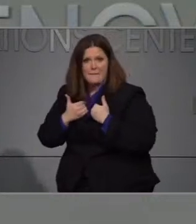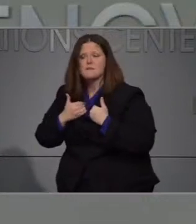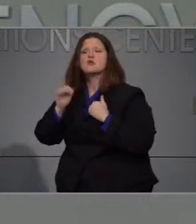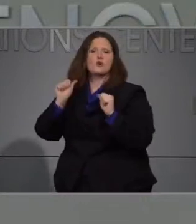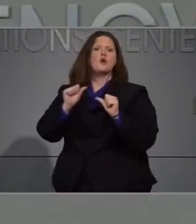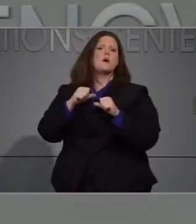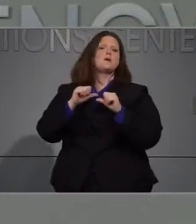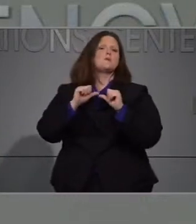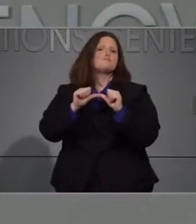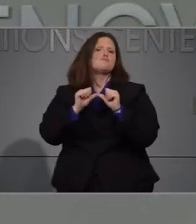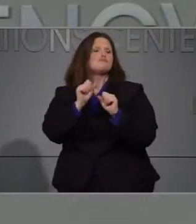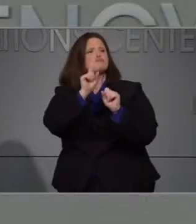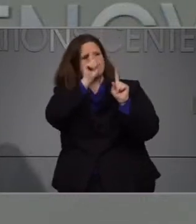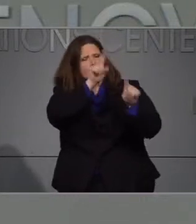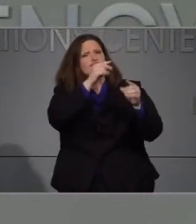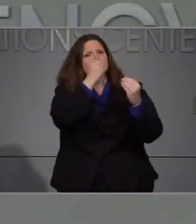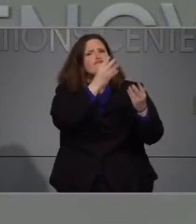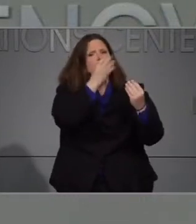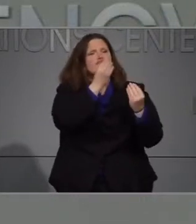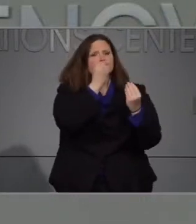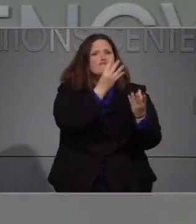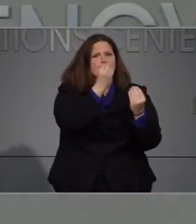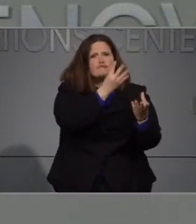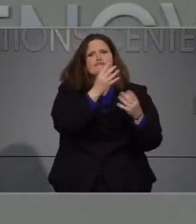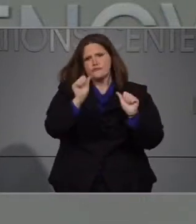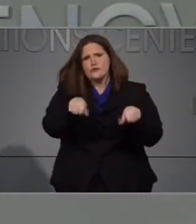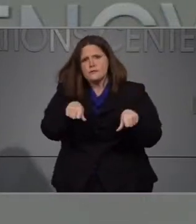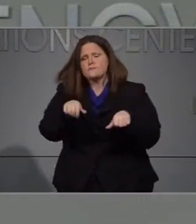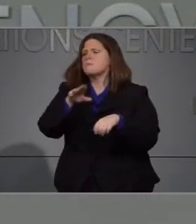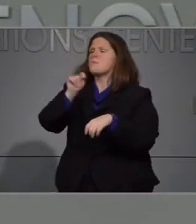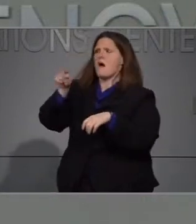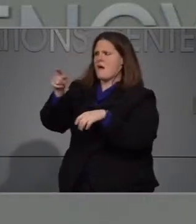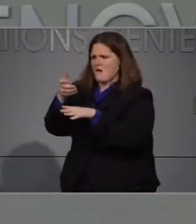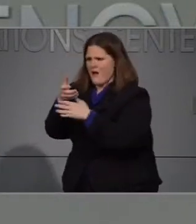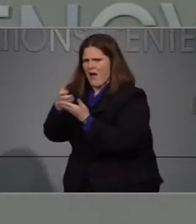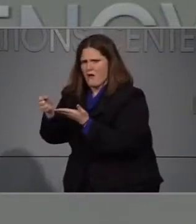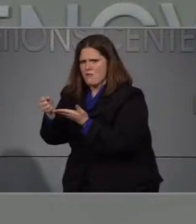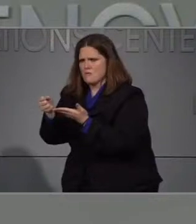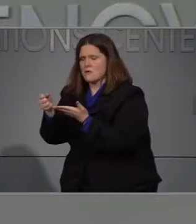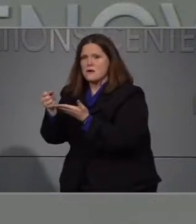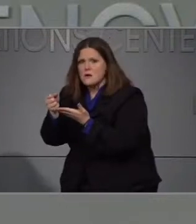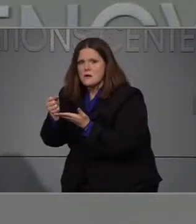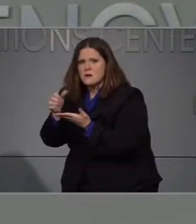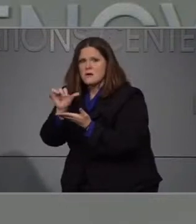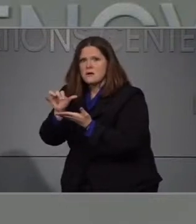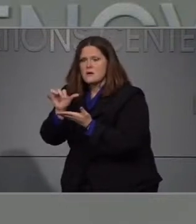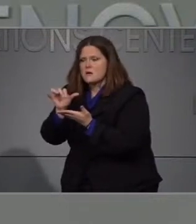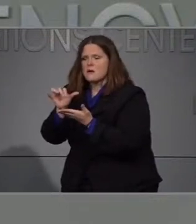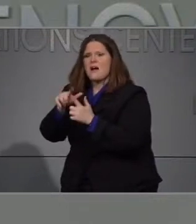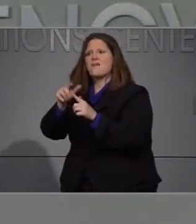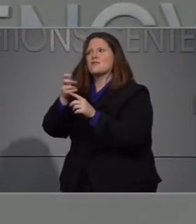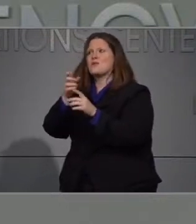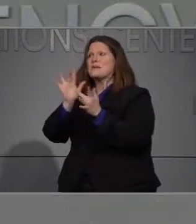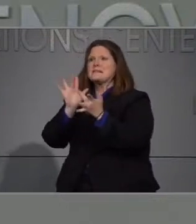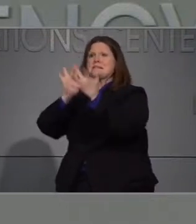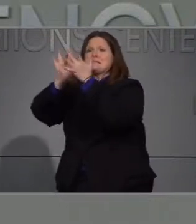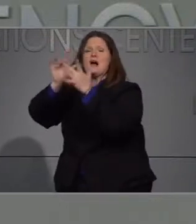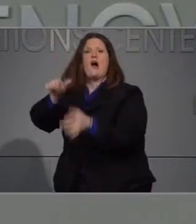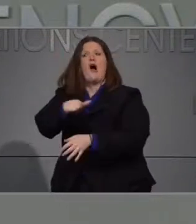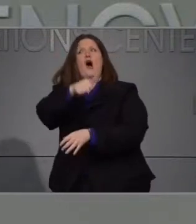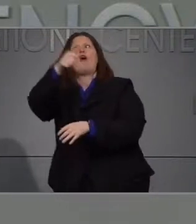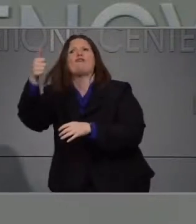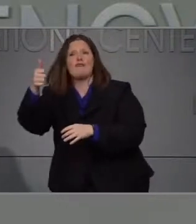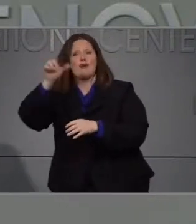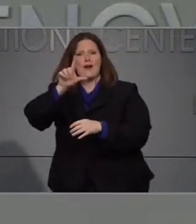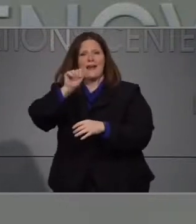their reagents as they go forward. And what's happening if they even run out, then they're using our bigger commercial labs, which